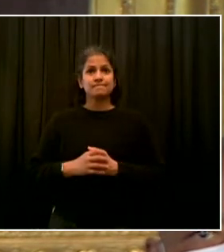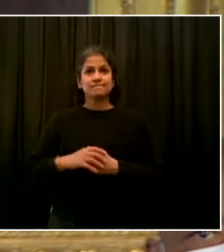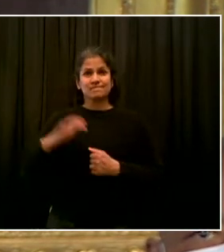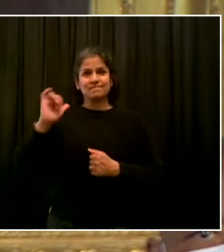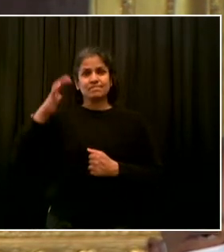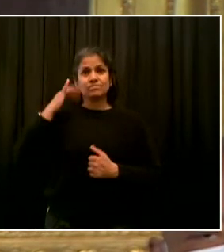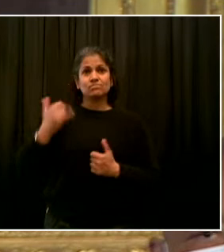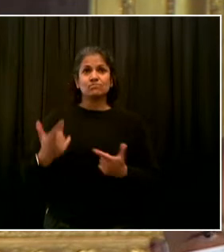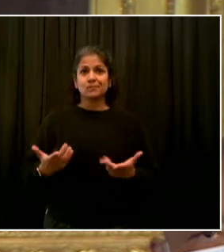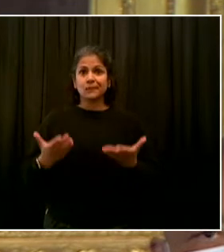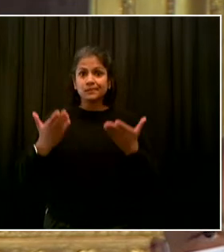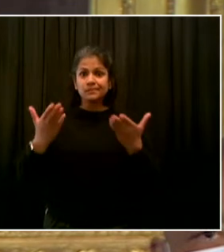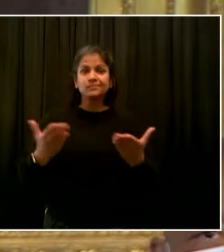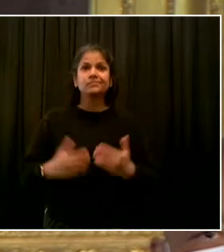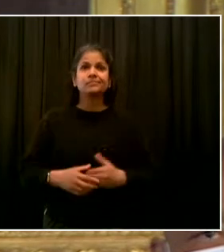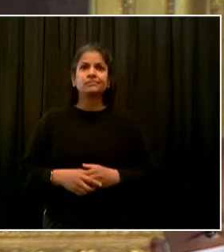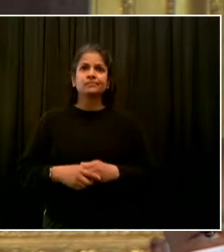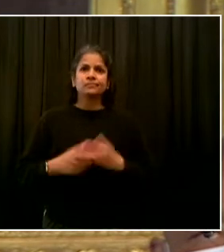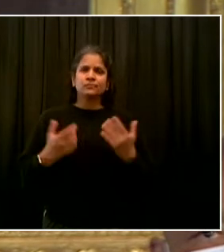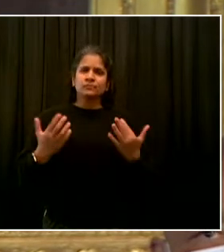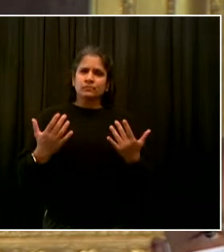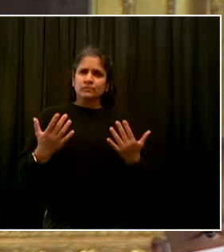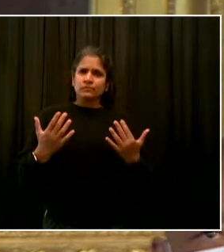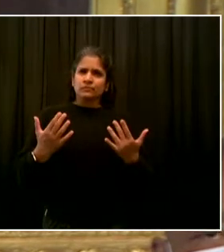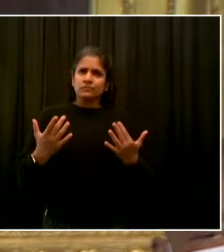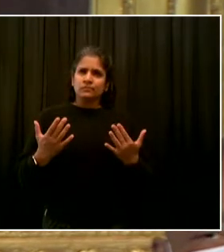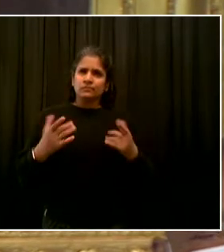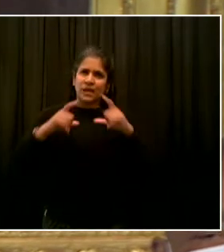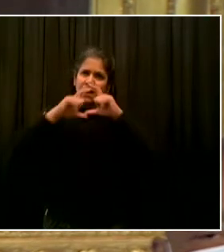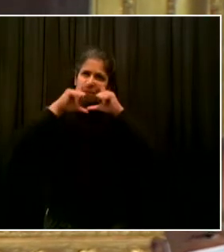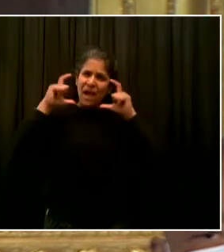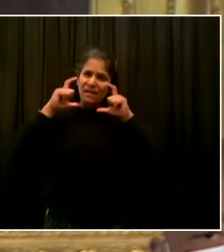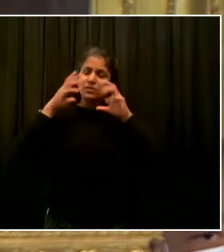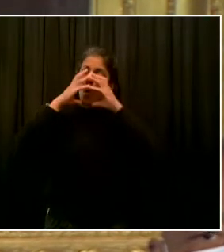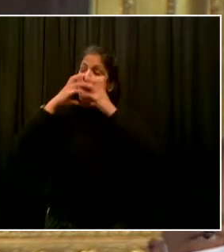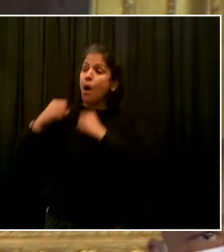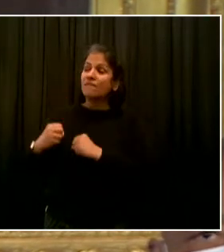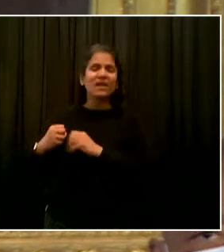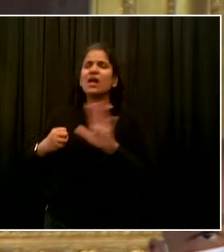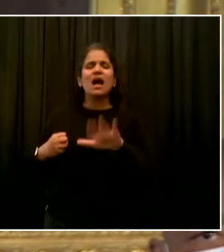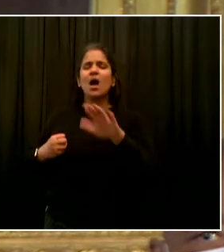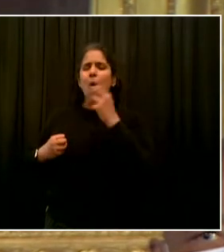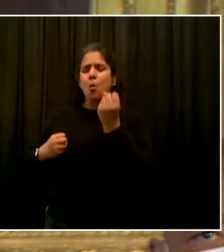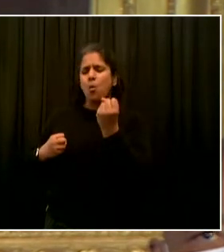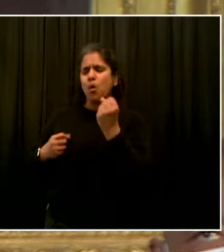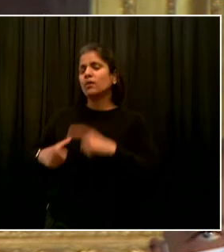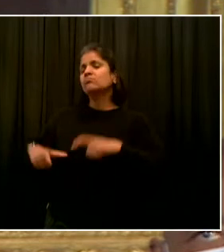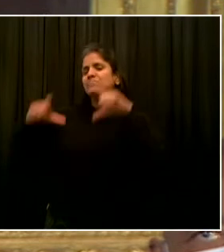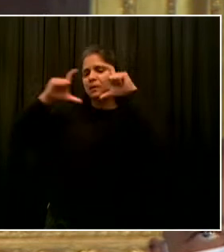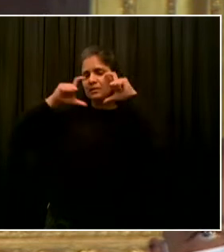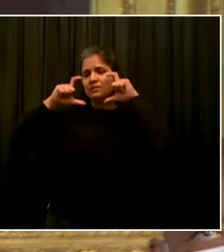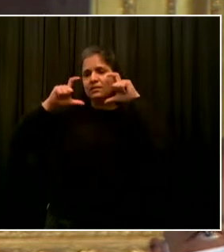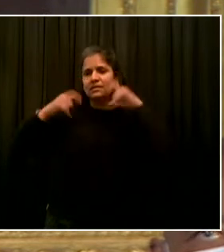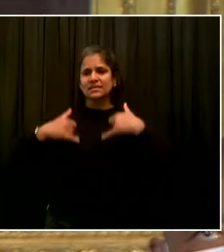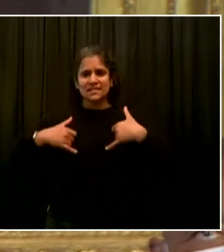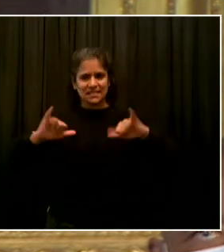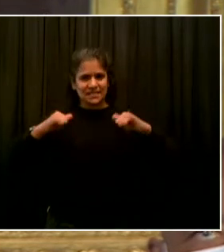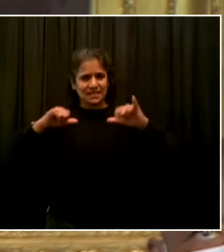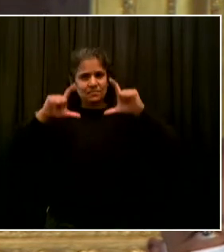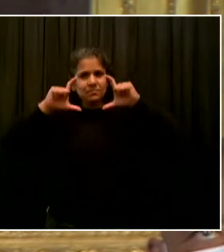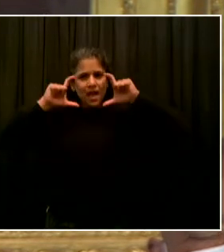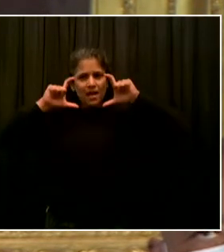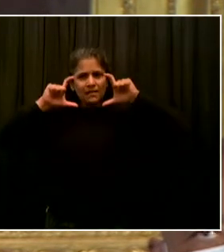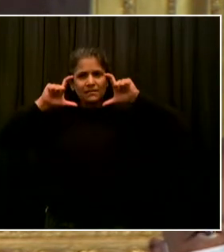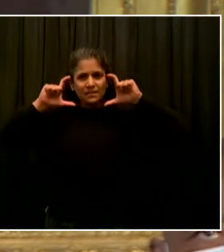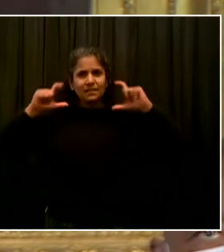to wait a little bit longer before making masks optional for this age group. We're looking for the earliest opportunity to do